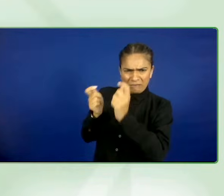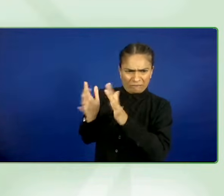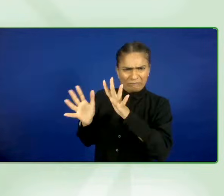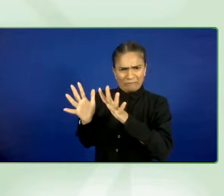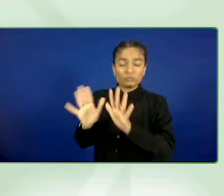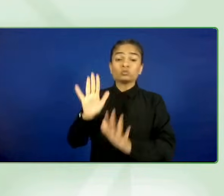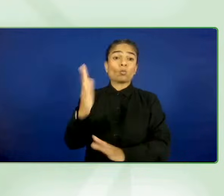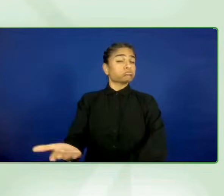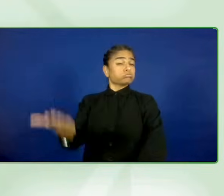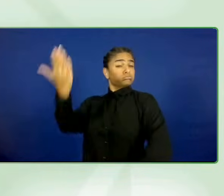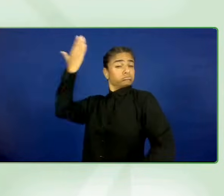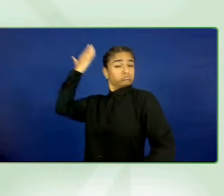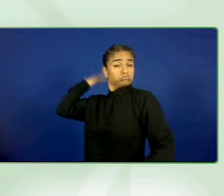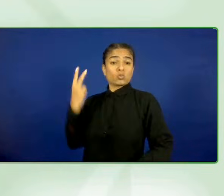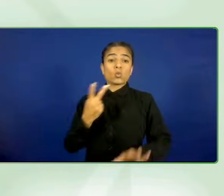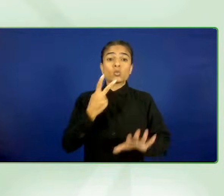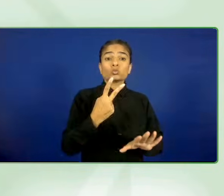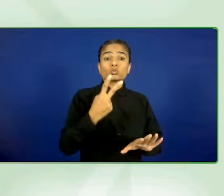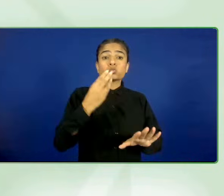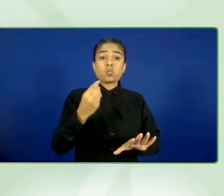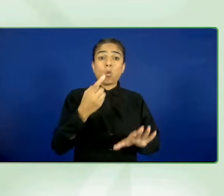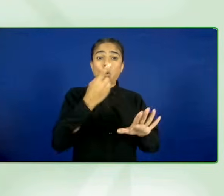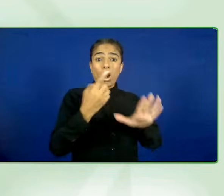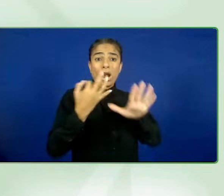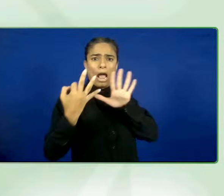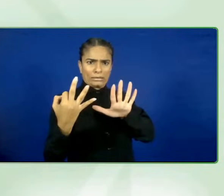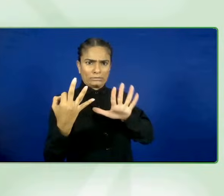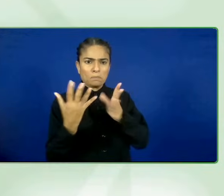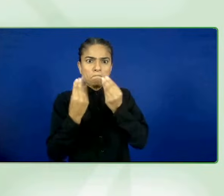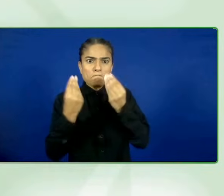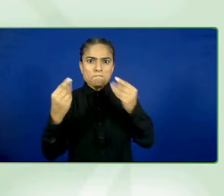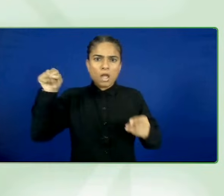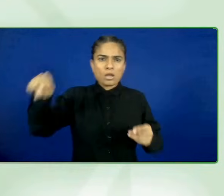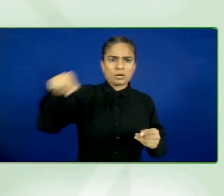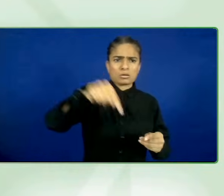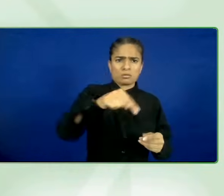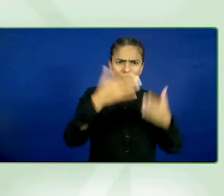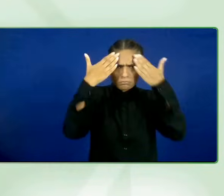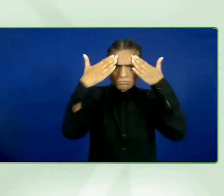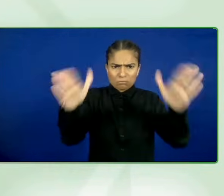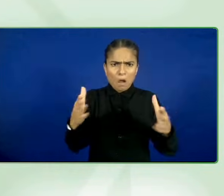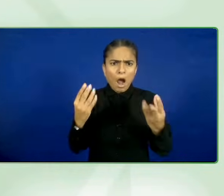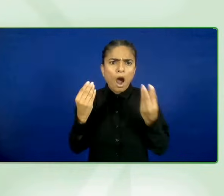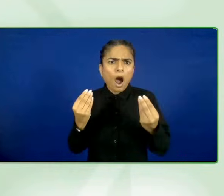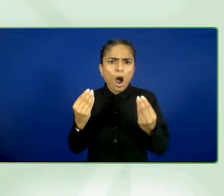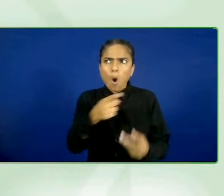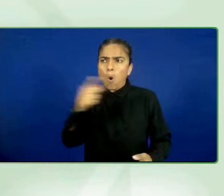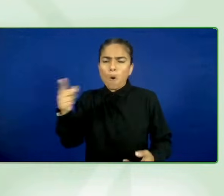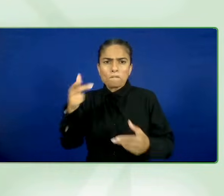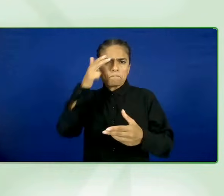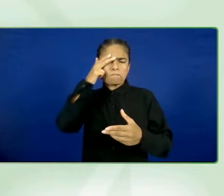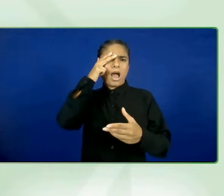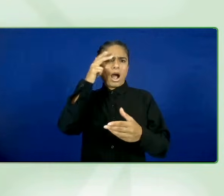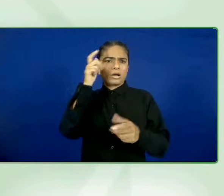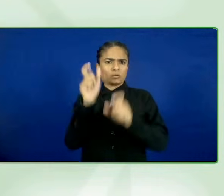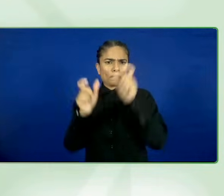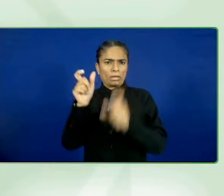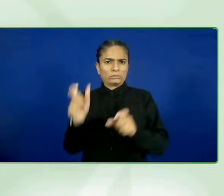person even operate a smartphone. Mm-hmm. That was the eye-opening and the realization moment for them.